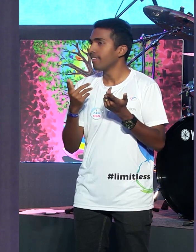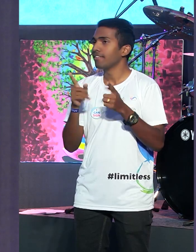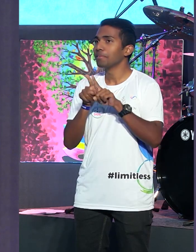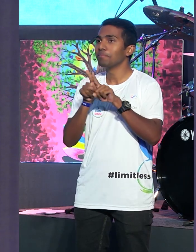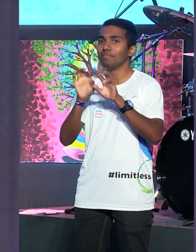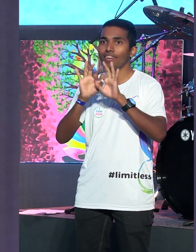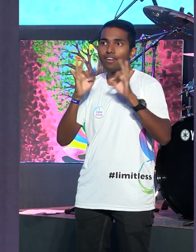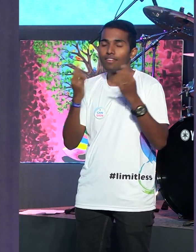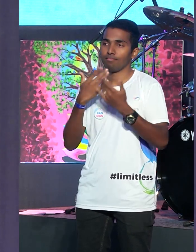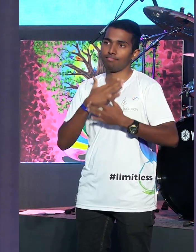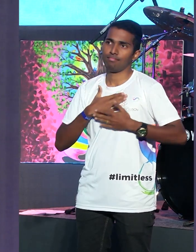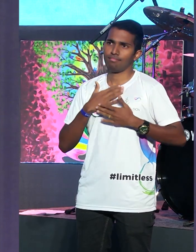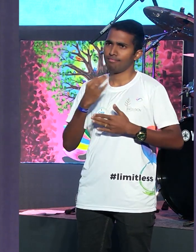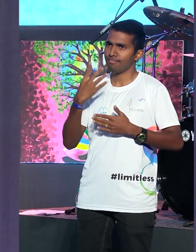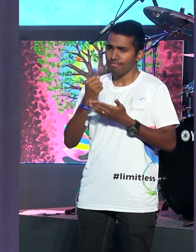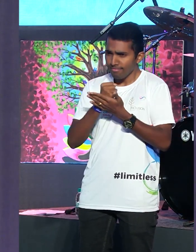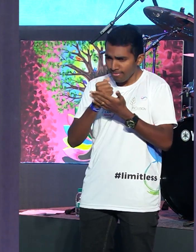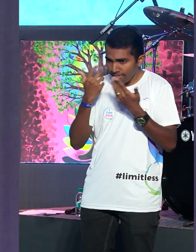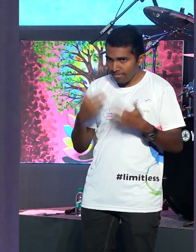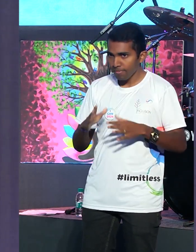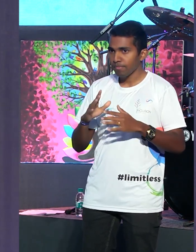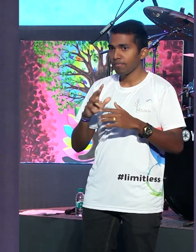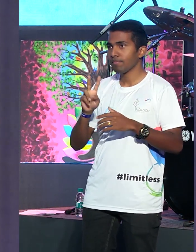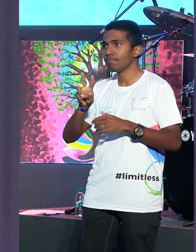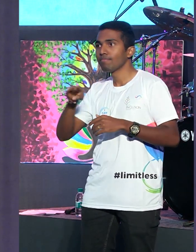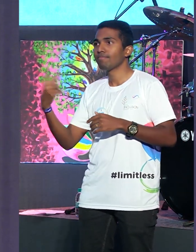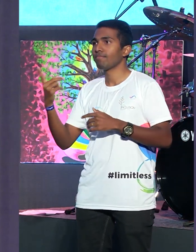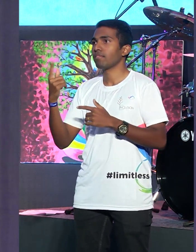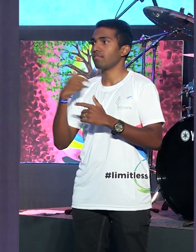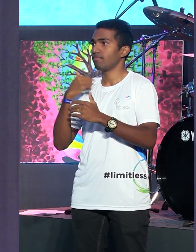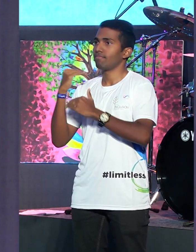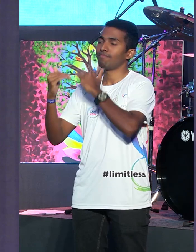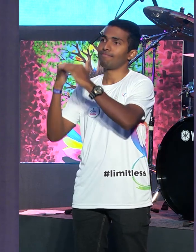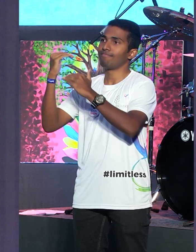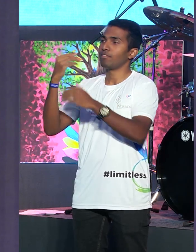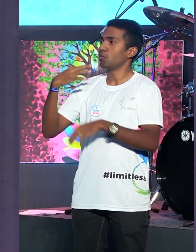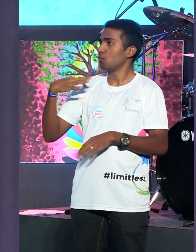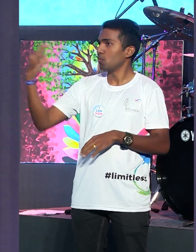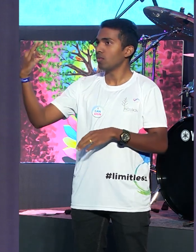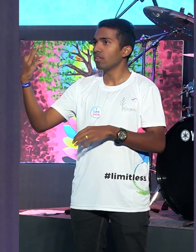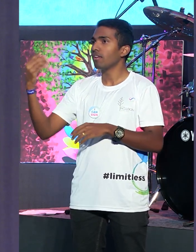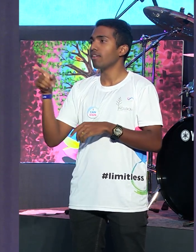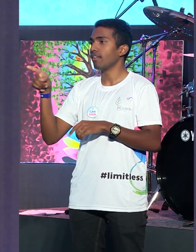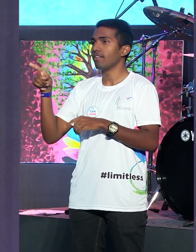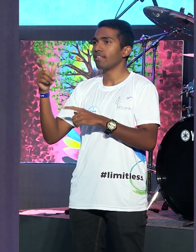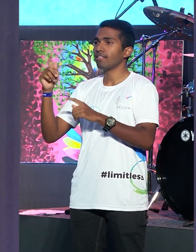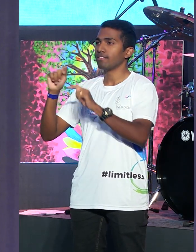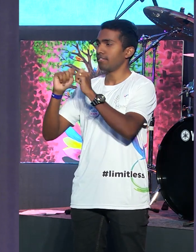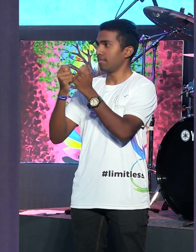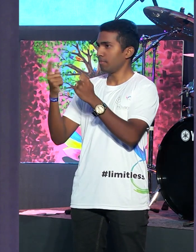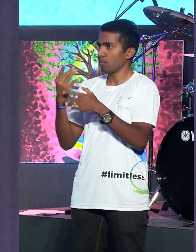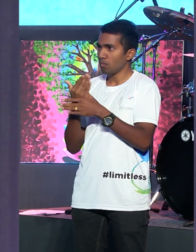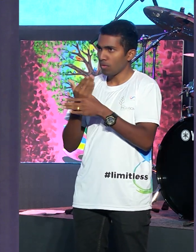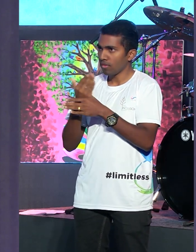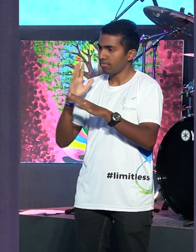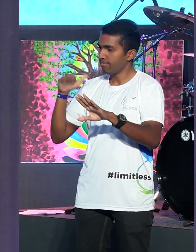I completed the training and got selected for SAP Labs. Today, I am working for SAP Labs as a quality associate from the past